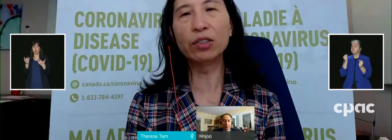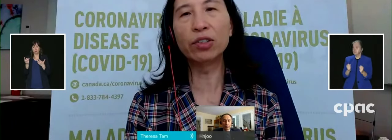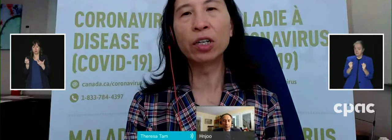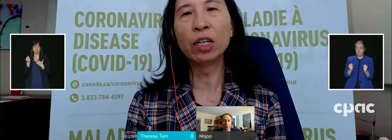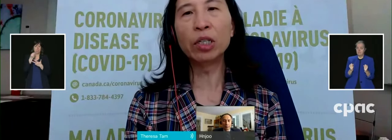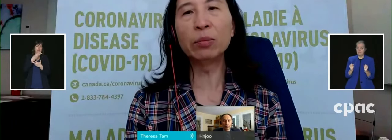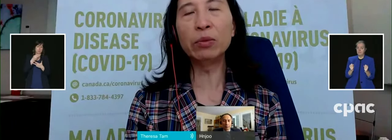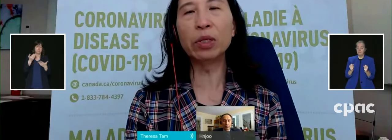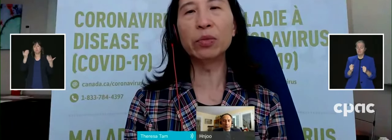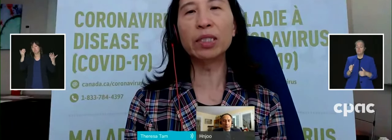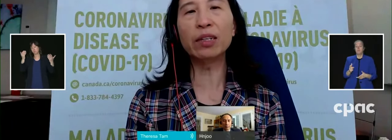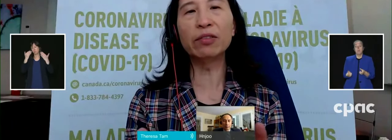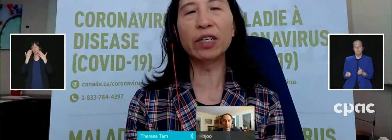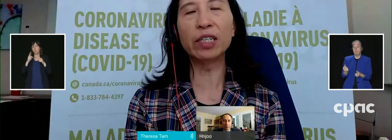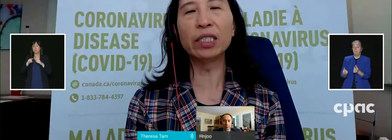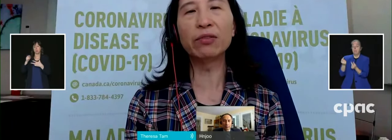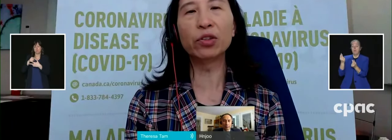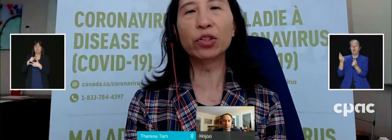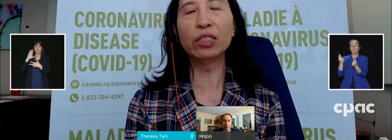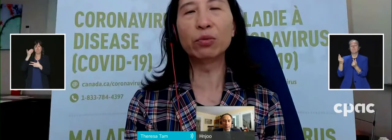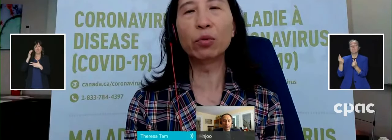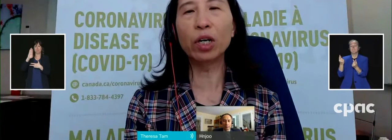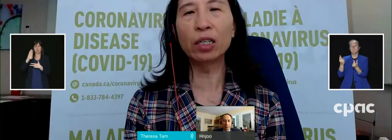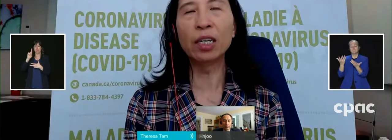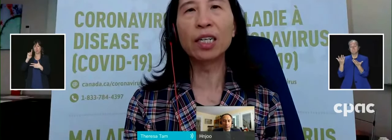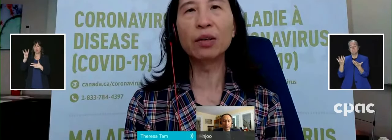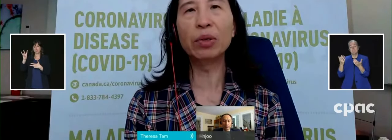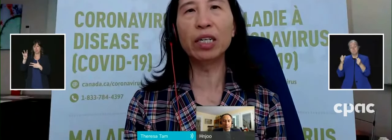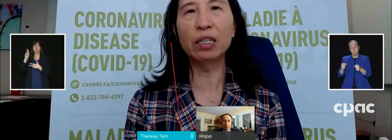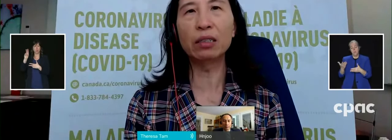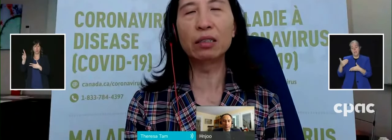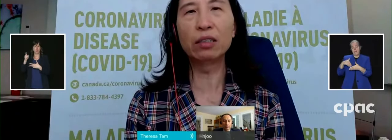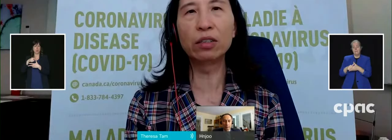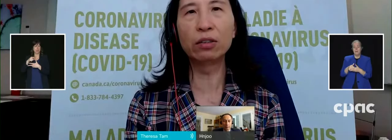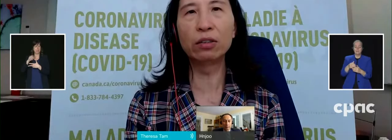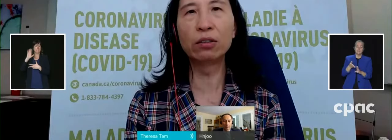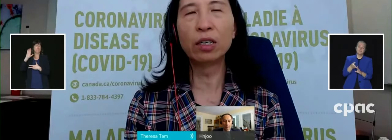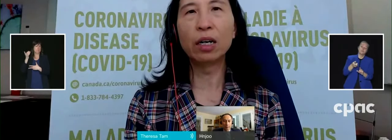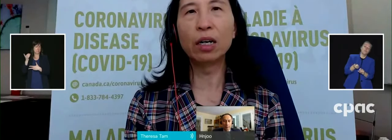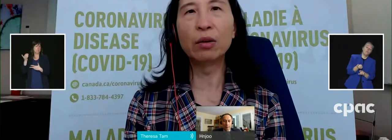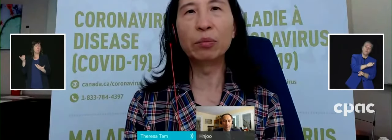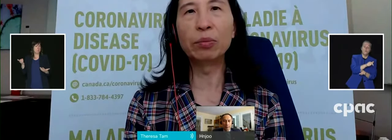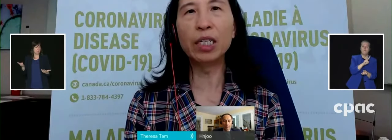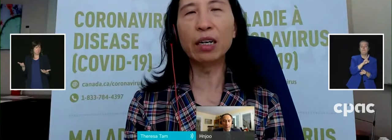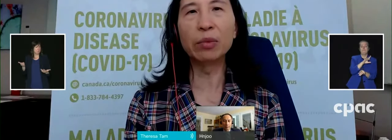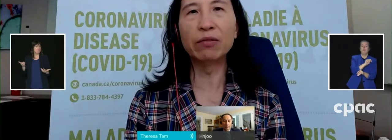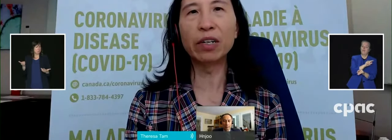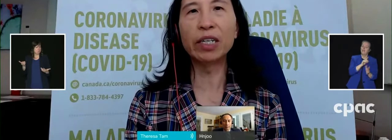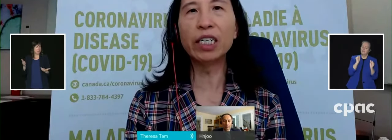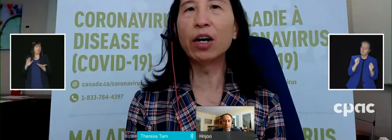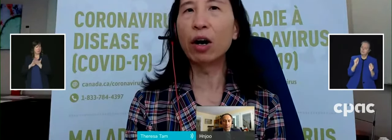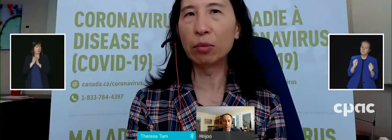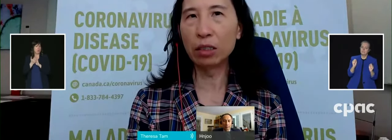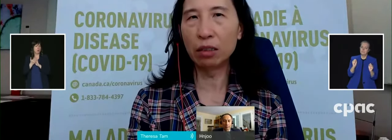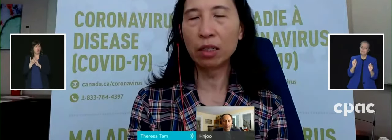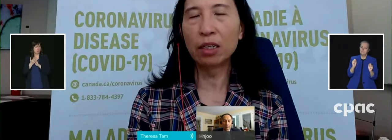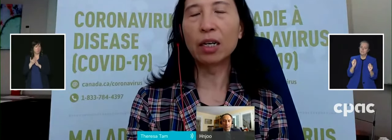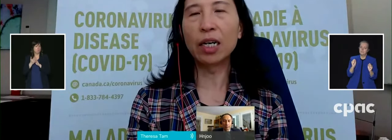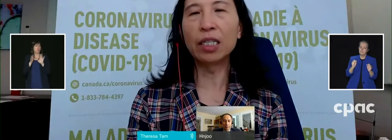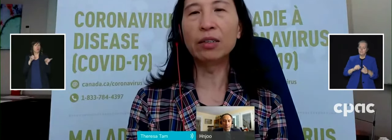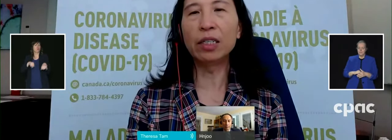circulating strains. So, but the B117 variant for sure is the one that appears to becoming very